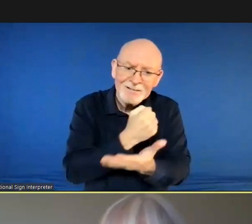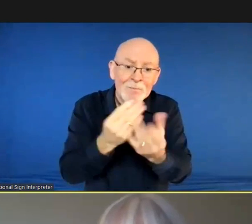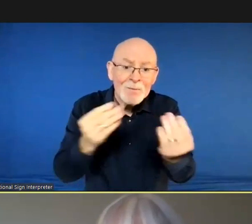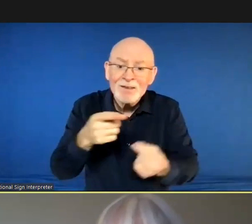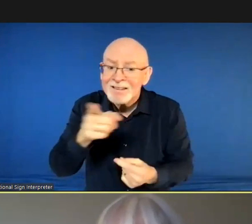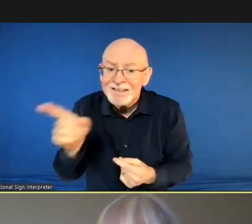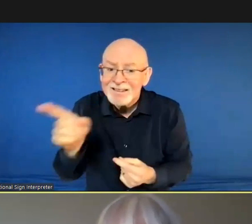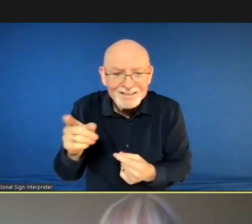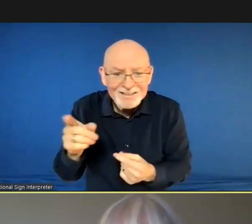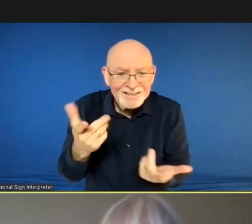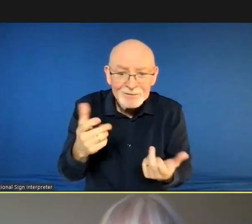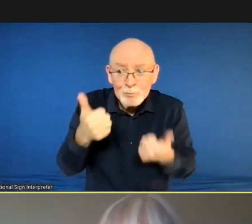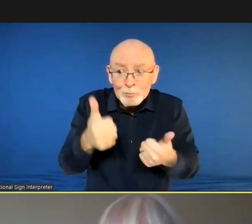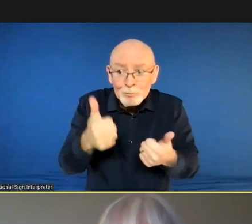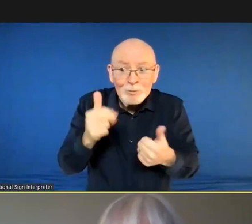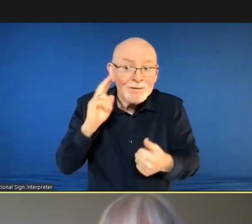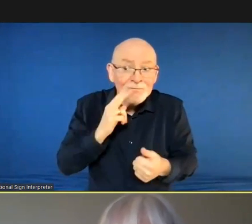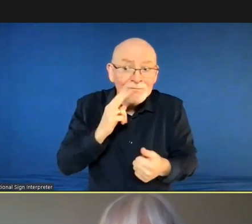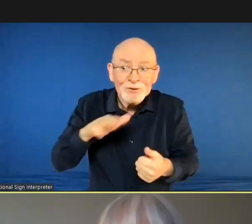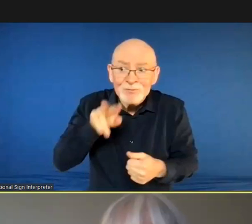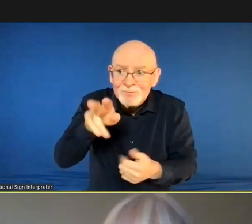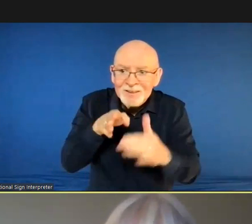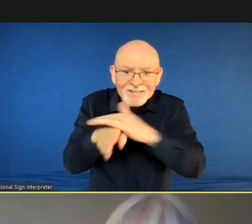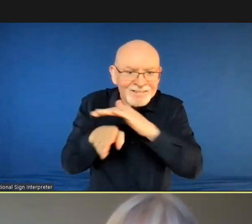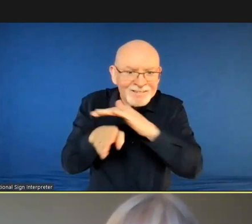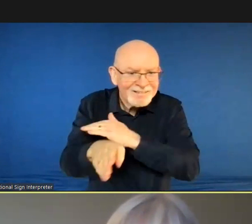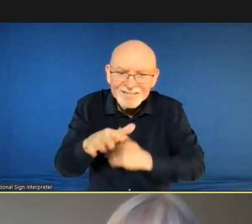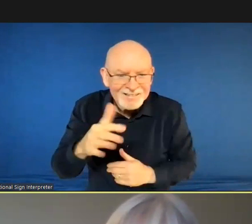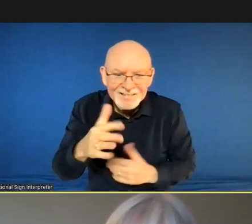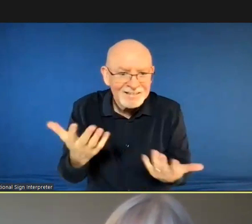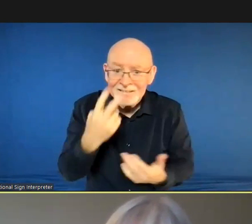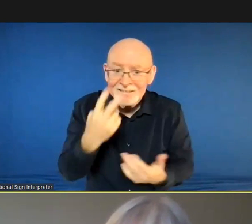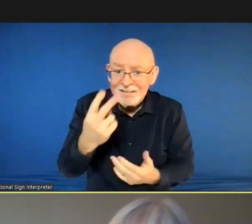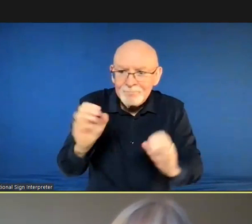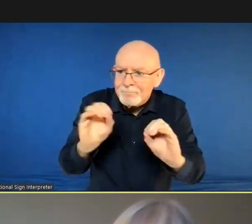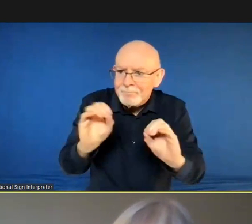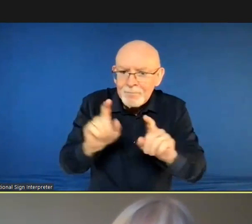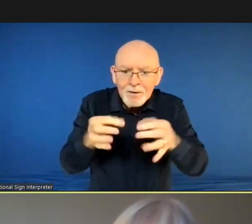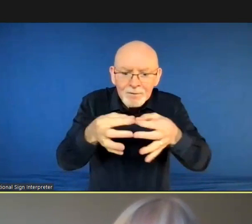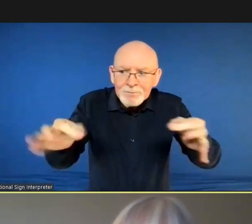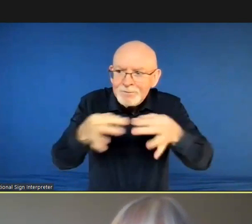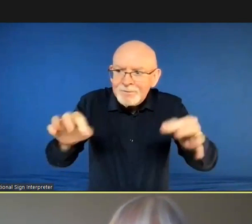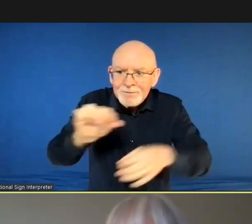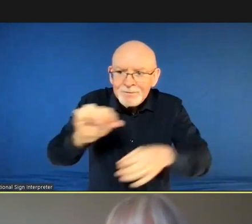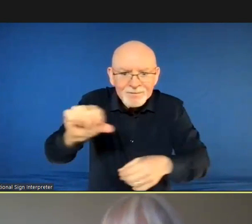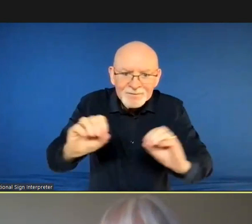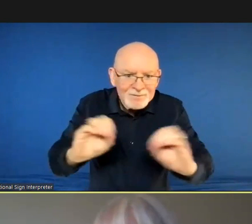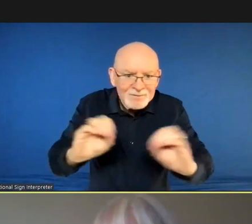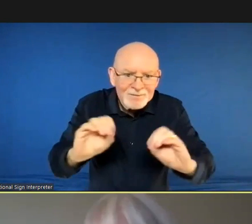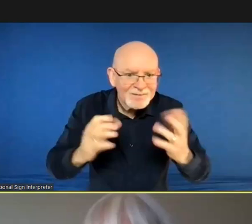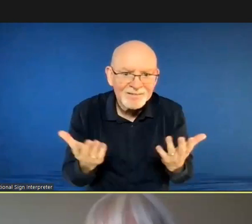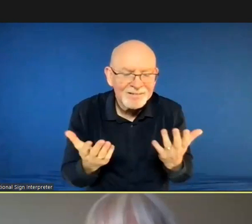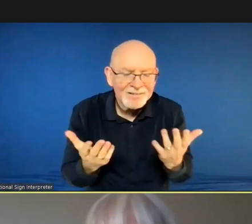them haven't had any sort of subtitling or sign language interpretation. So